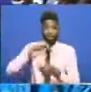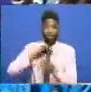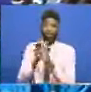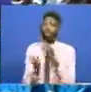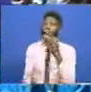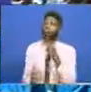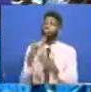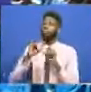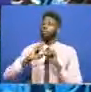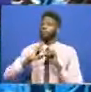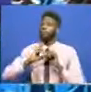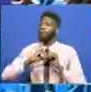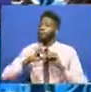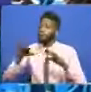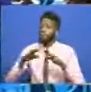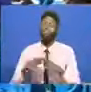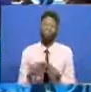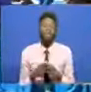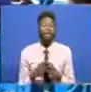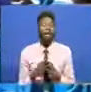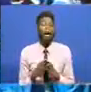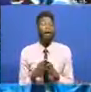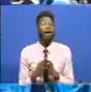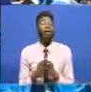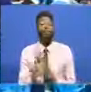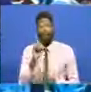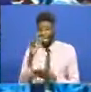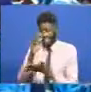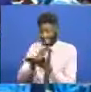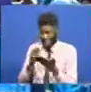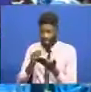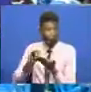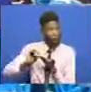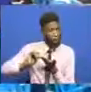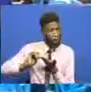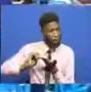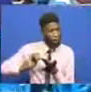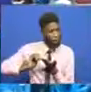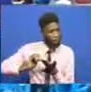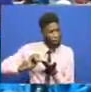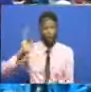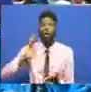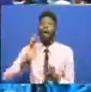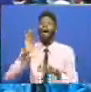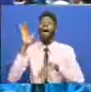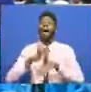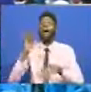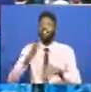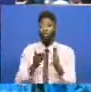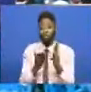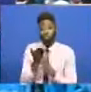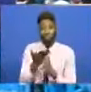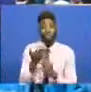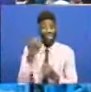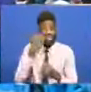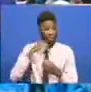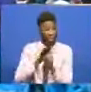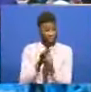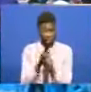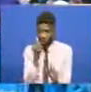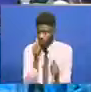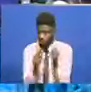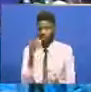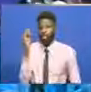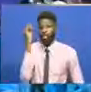the COVID-19. And of course, one sector that has actually been brutally hit by the pandemic, of course, is